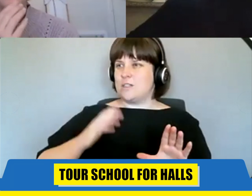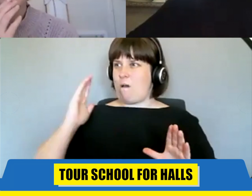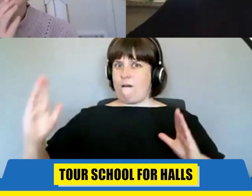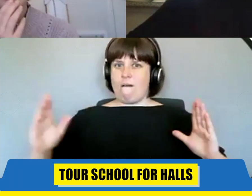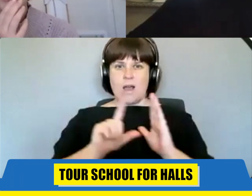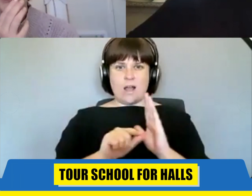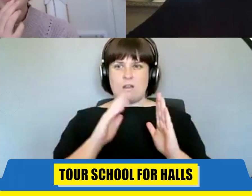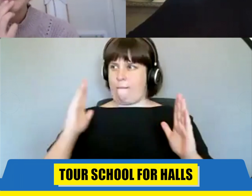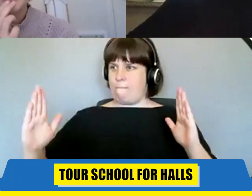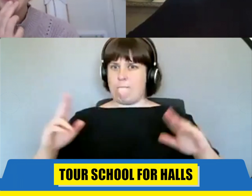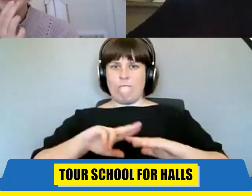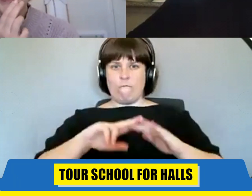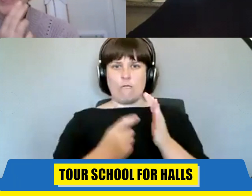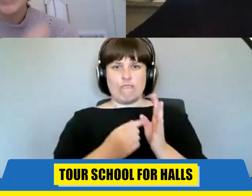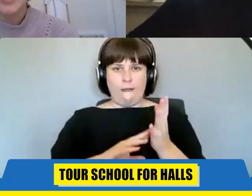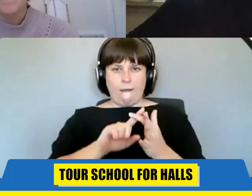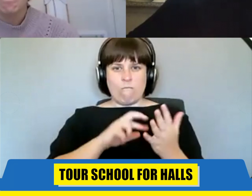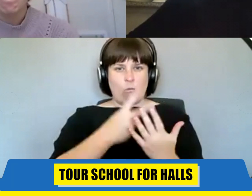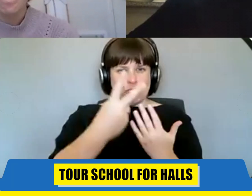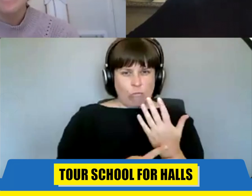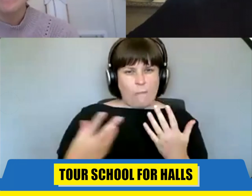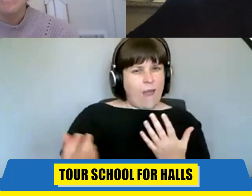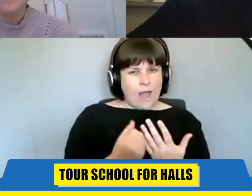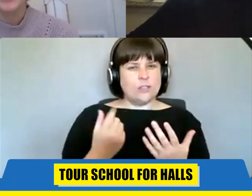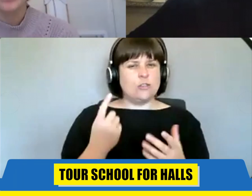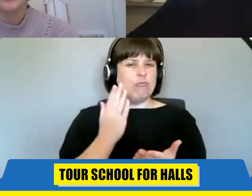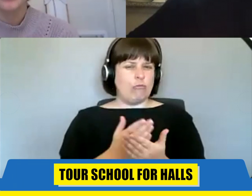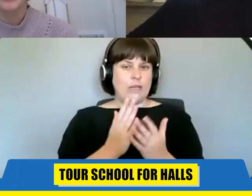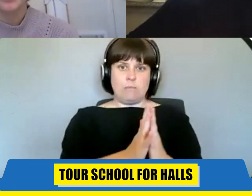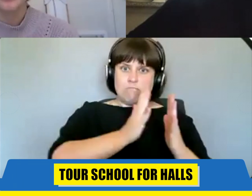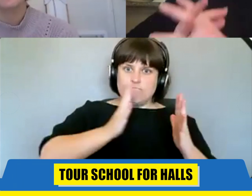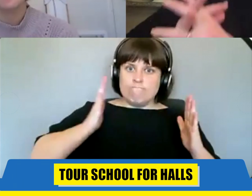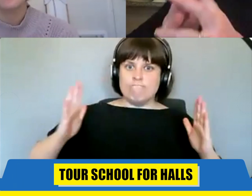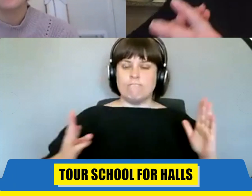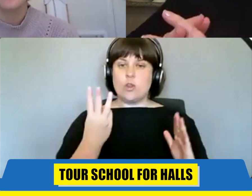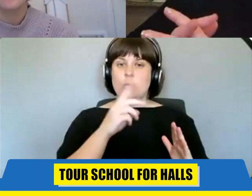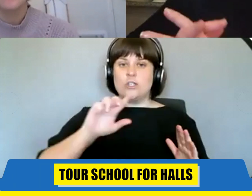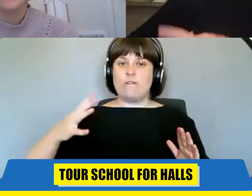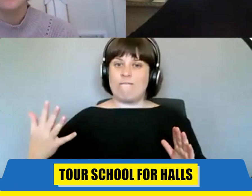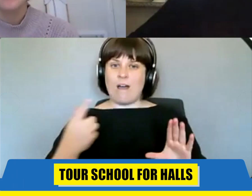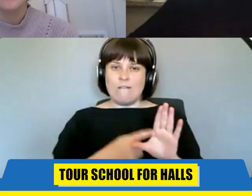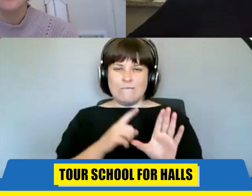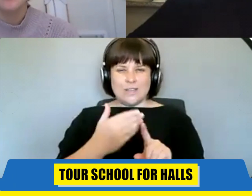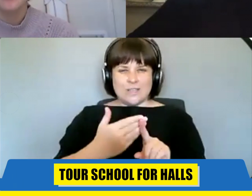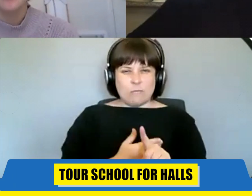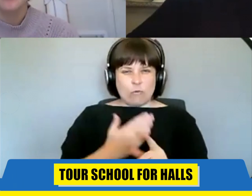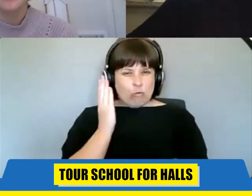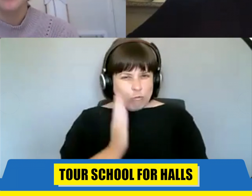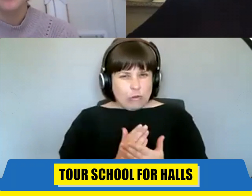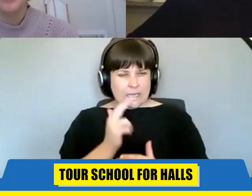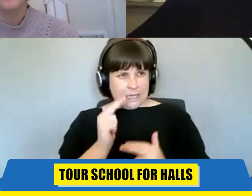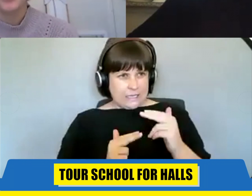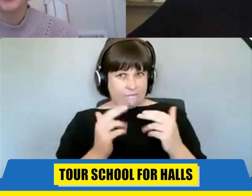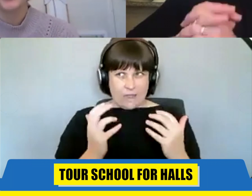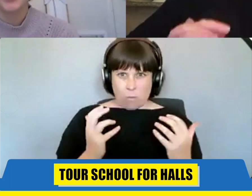really needs to be, 3 to 5 years at a minimum before you're starting to really develop